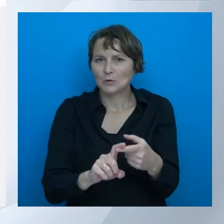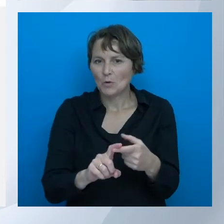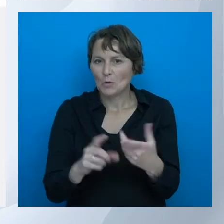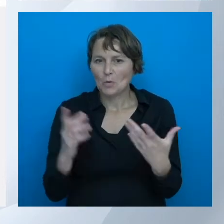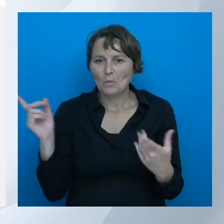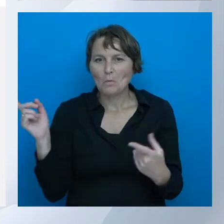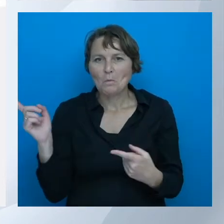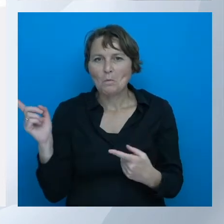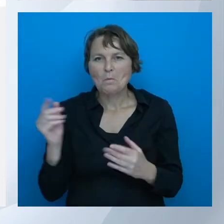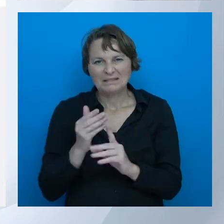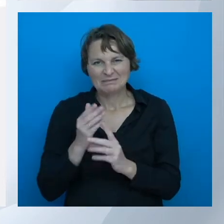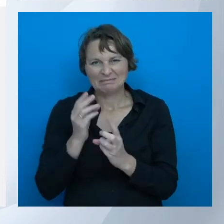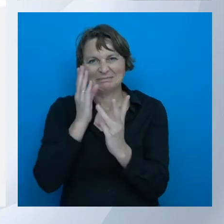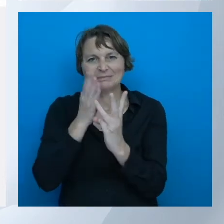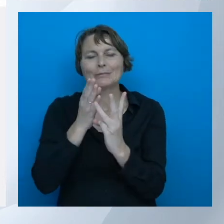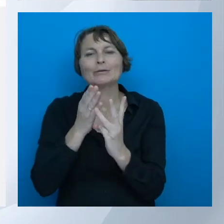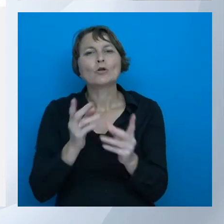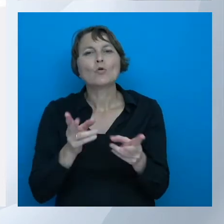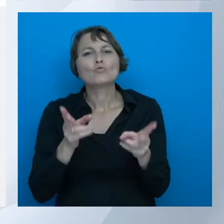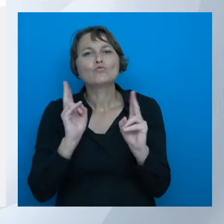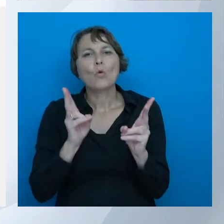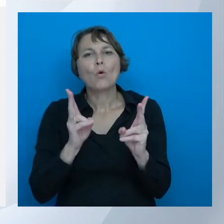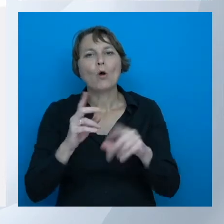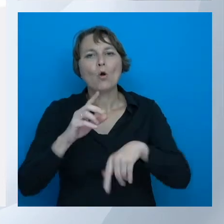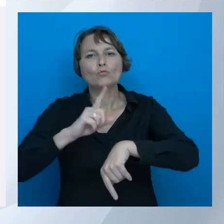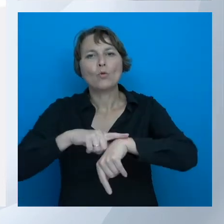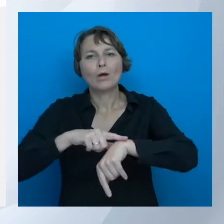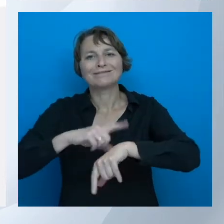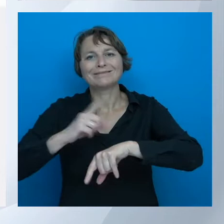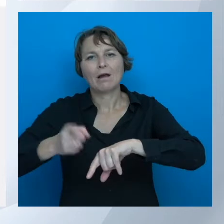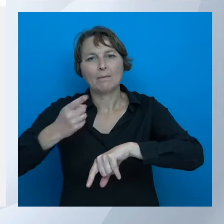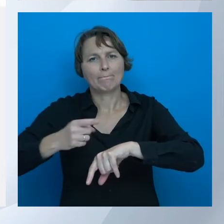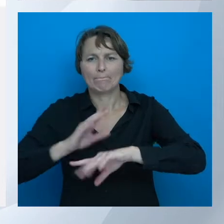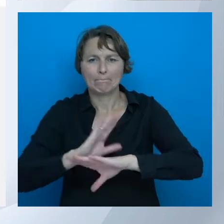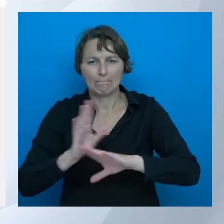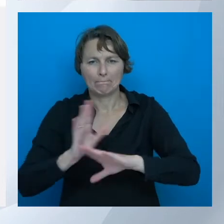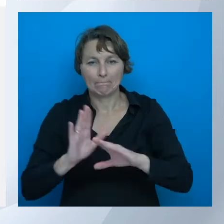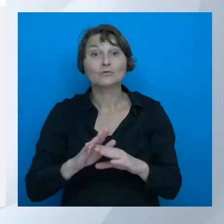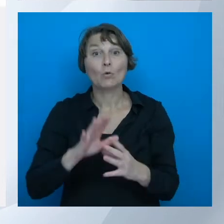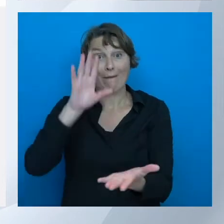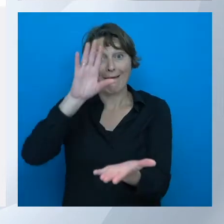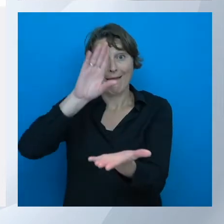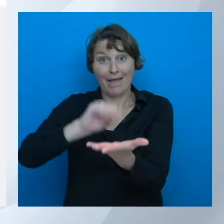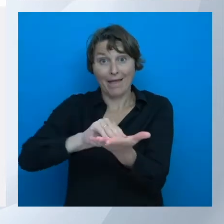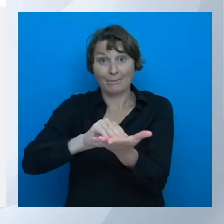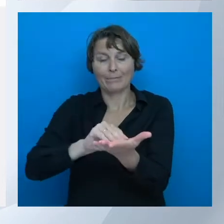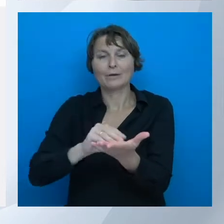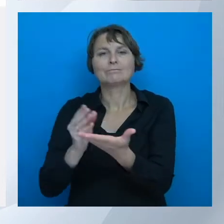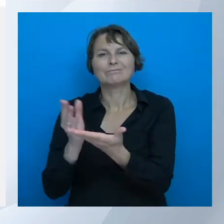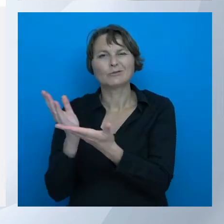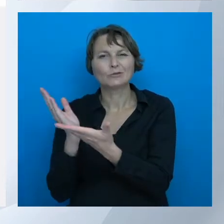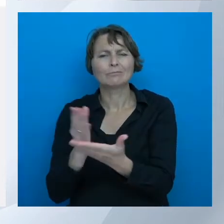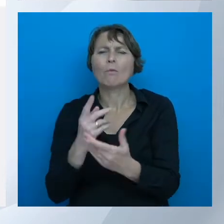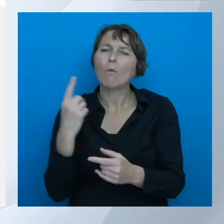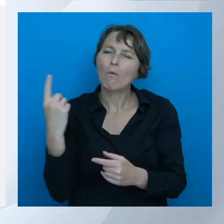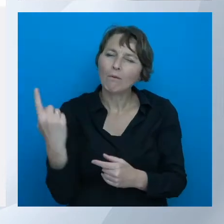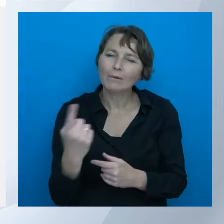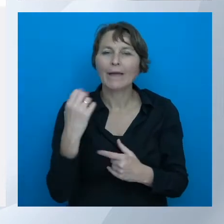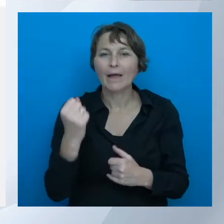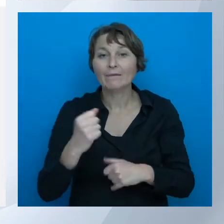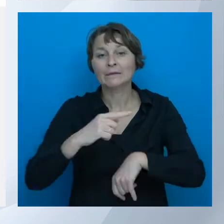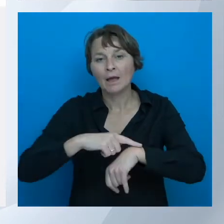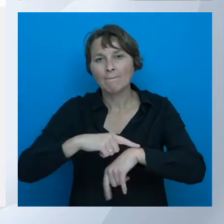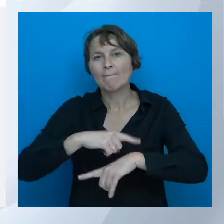normal runtime. So if you use an app service, you will always have a runtime, and you do have some more control